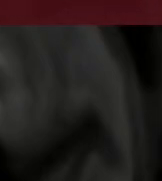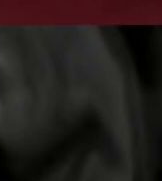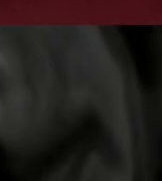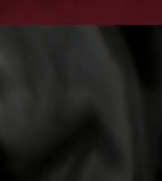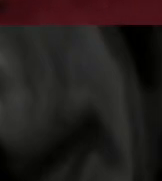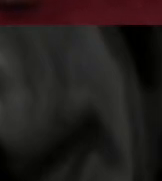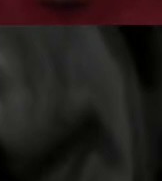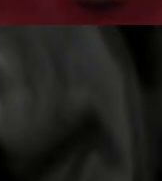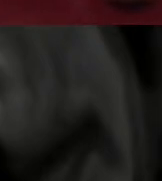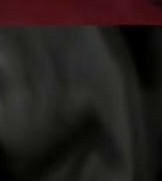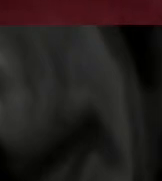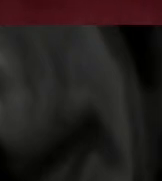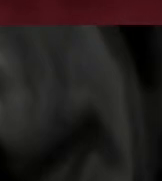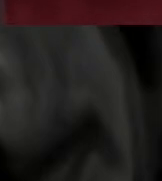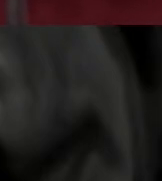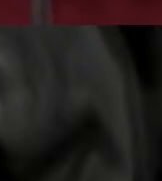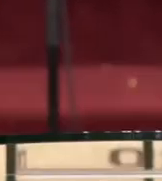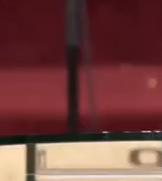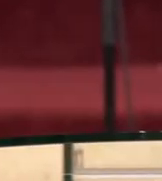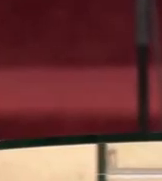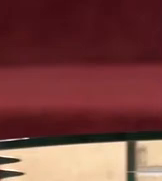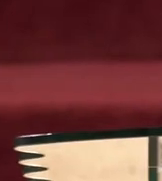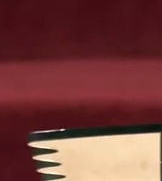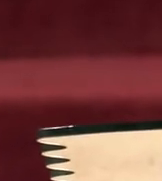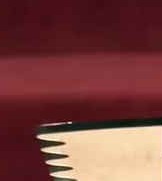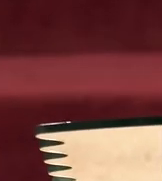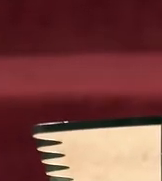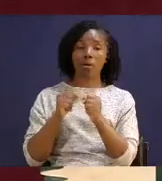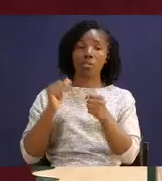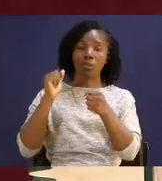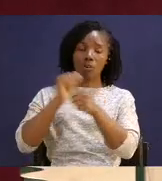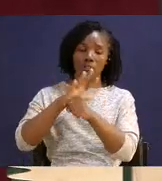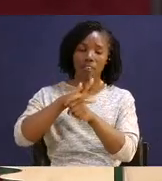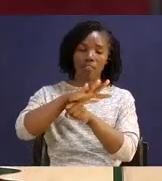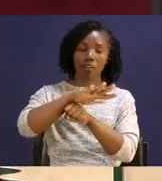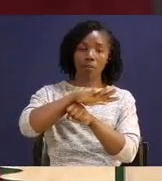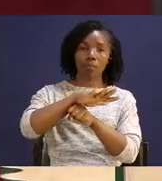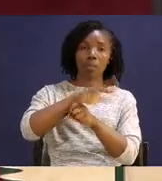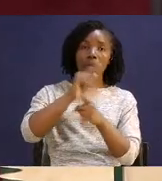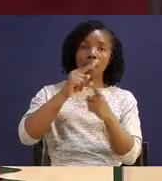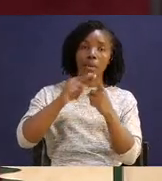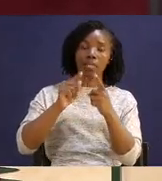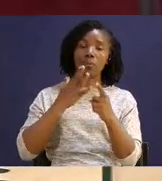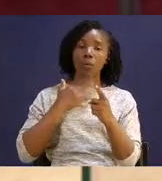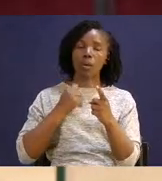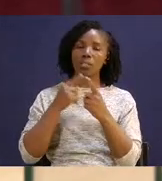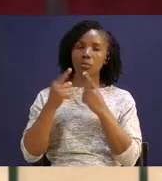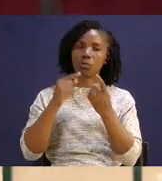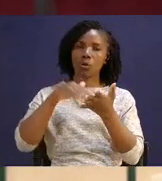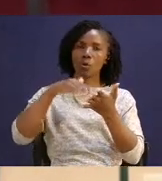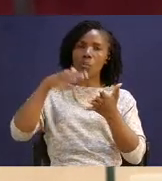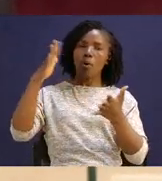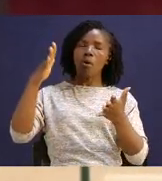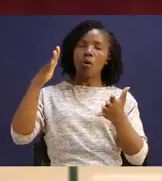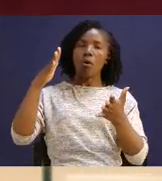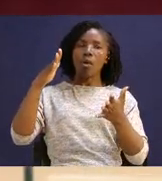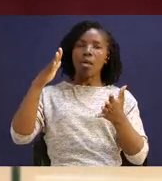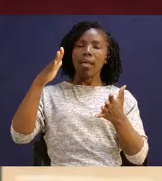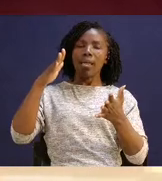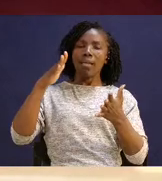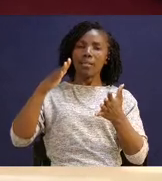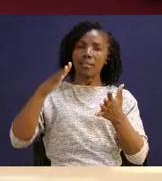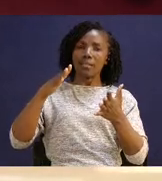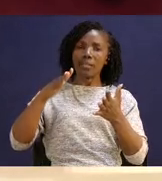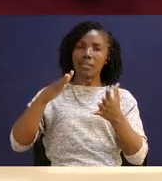Amen. We'll talk about overflow. Just speaking from what we have just said, but we want to expand this. We want to build a foundation of faith,